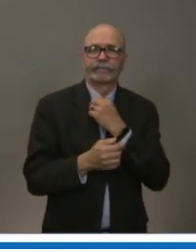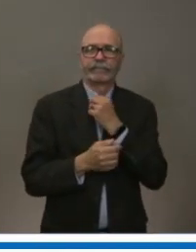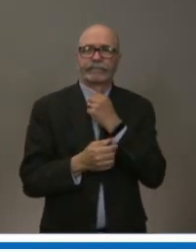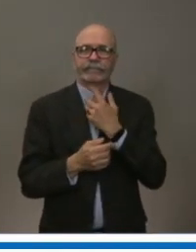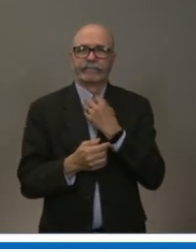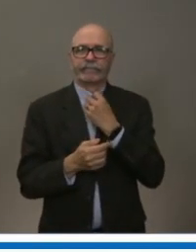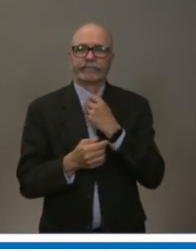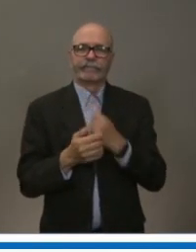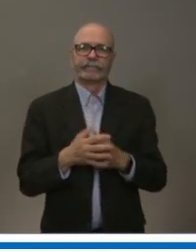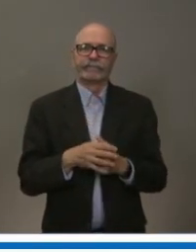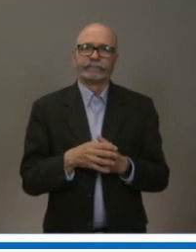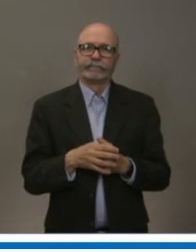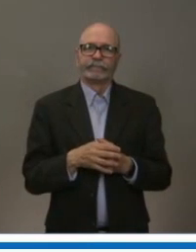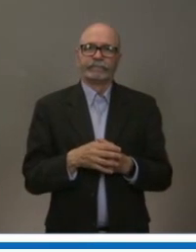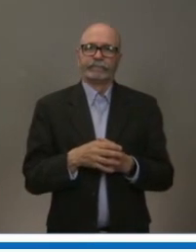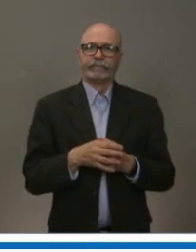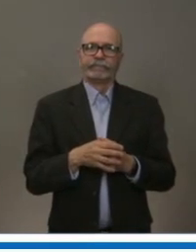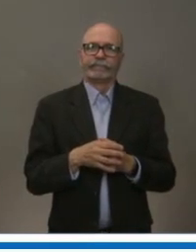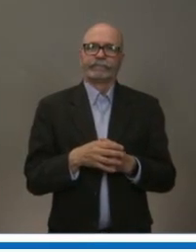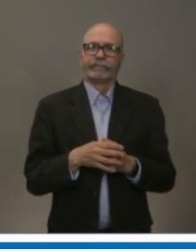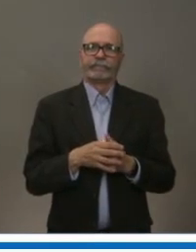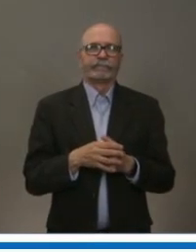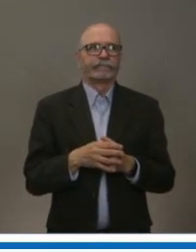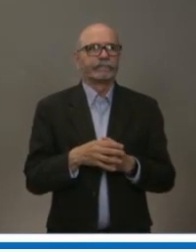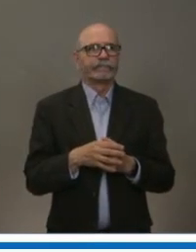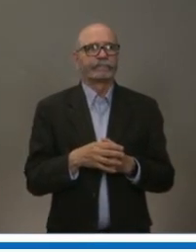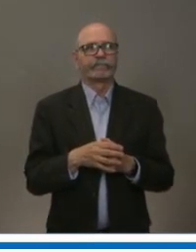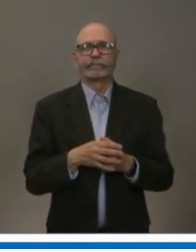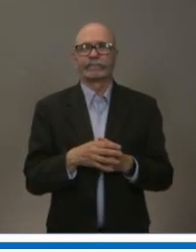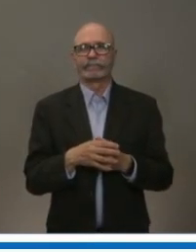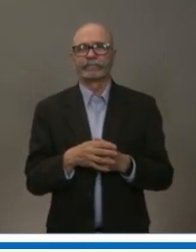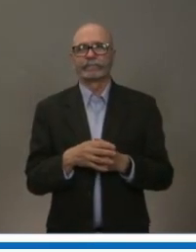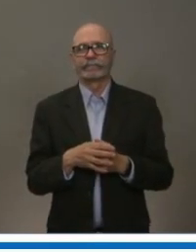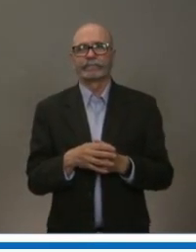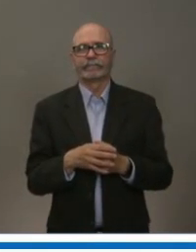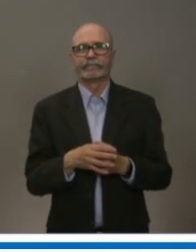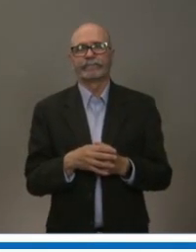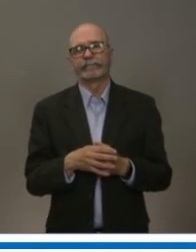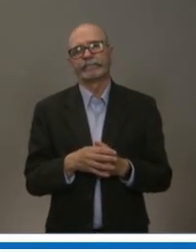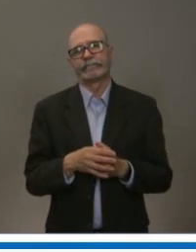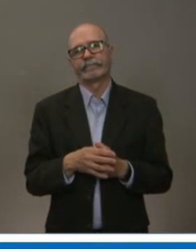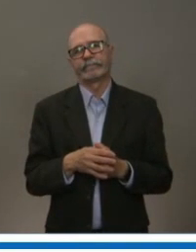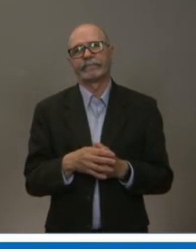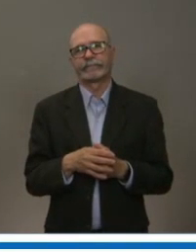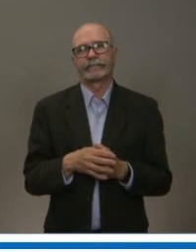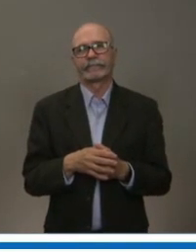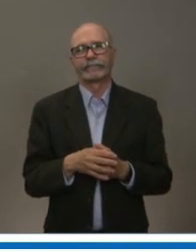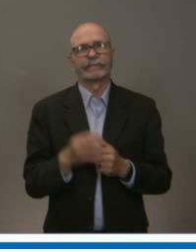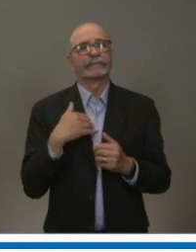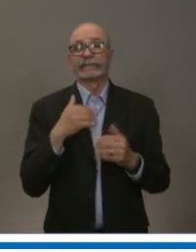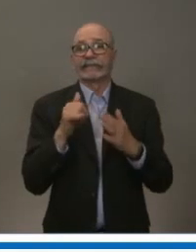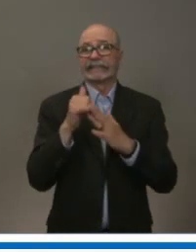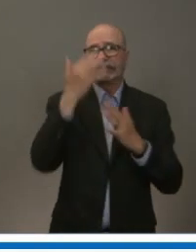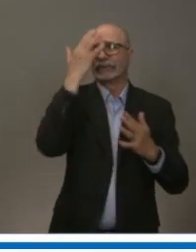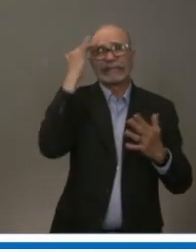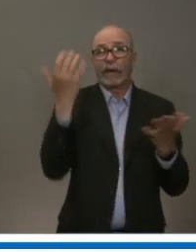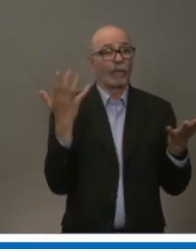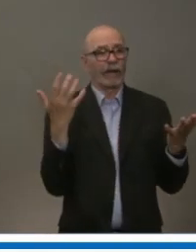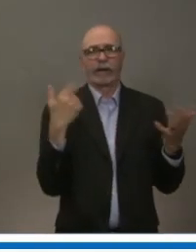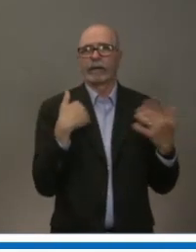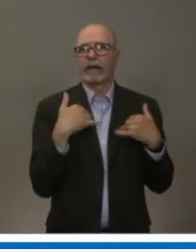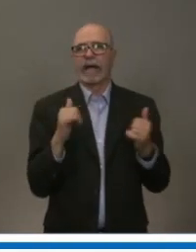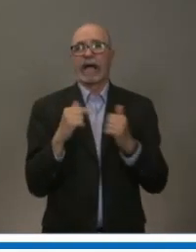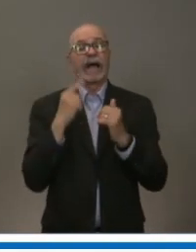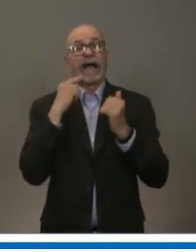or part of the plans on restructuring the healthcare system, if you will. So we have stopped a lot of